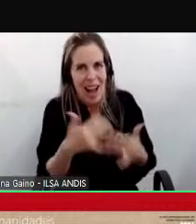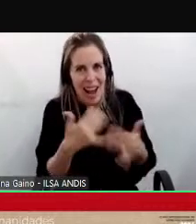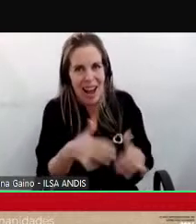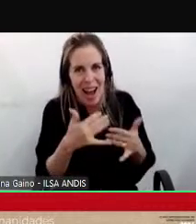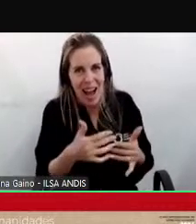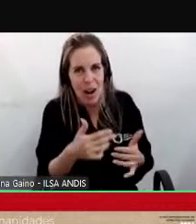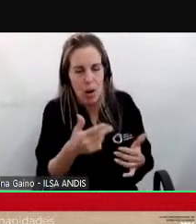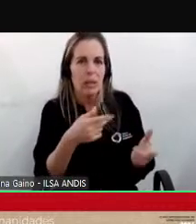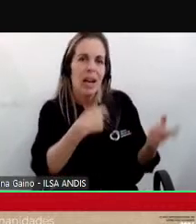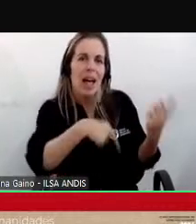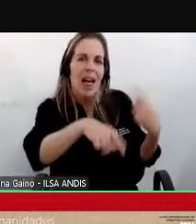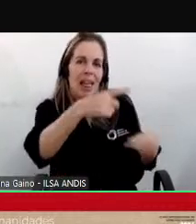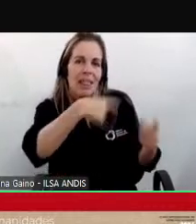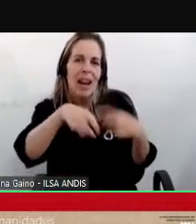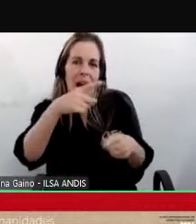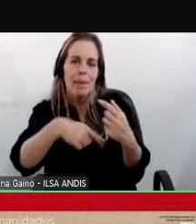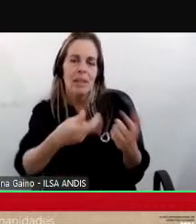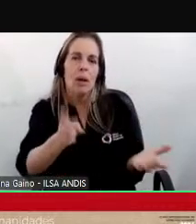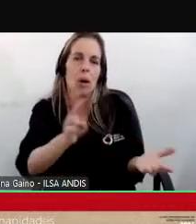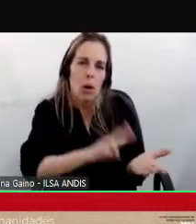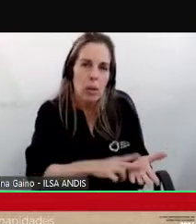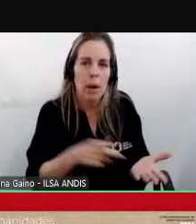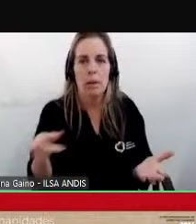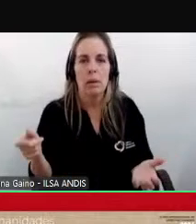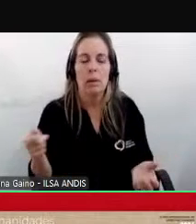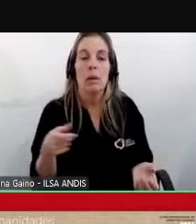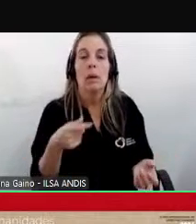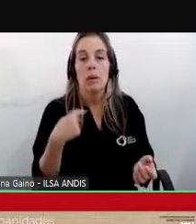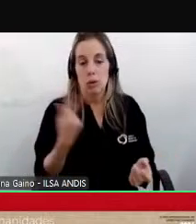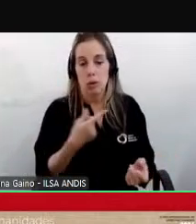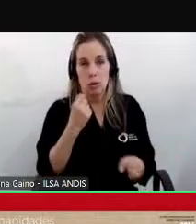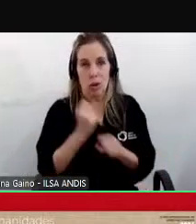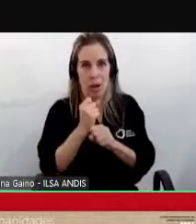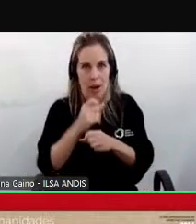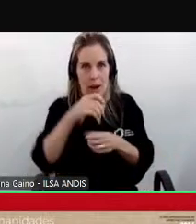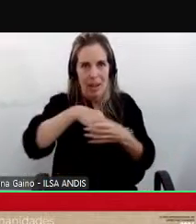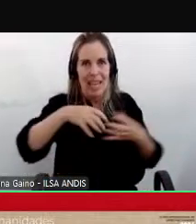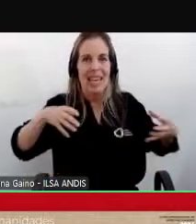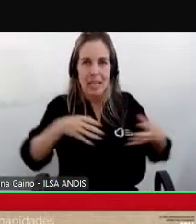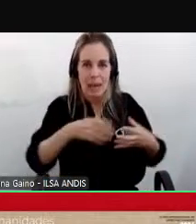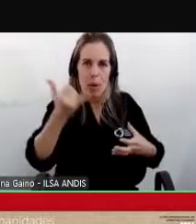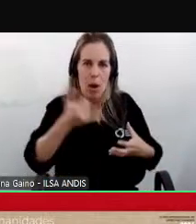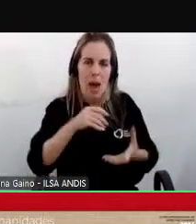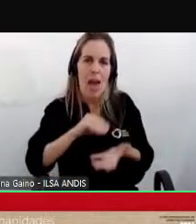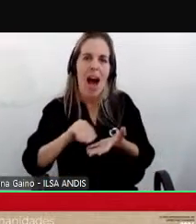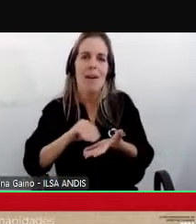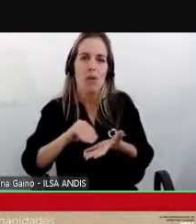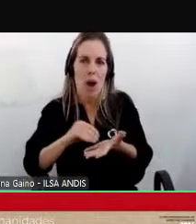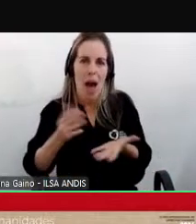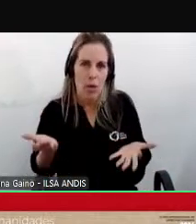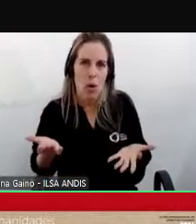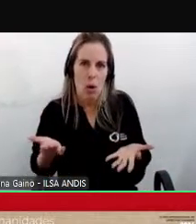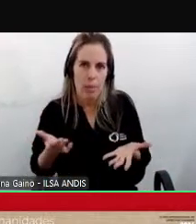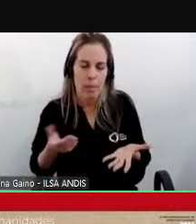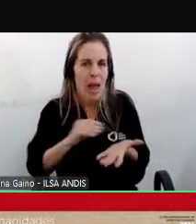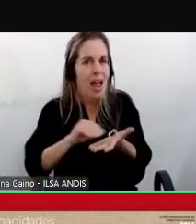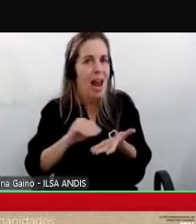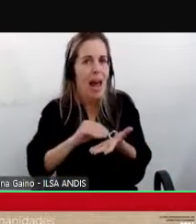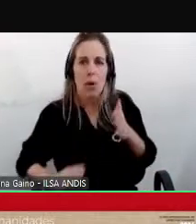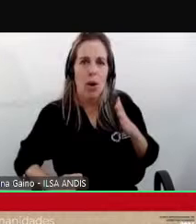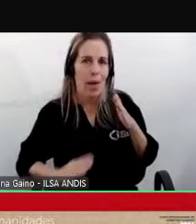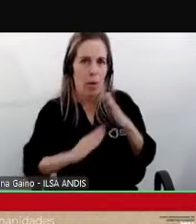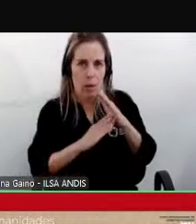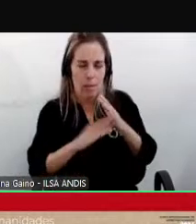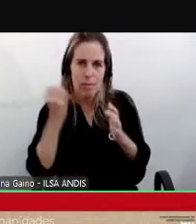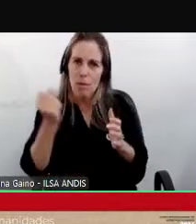for example, who was part of our research team who was assaulted and robbed. It took him as a lawyer, with high degree